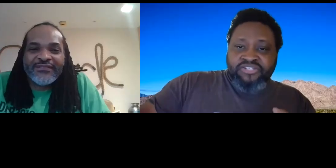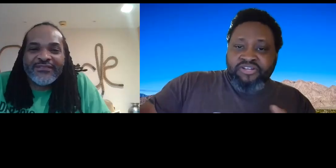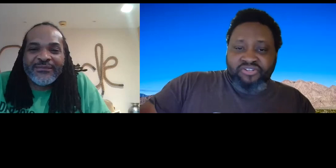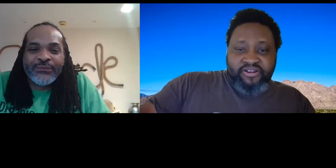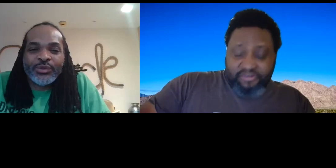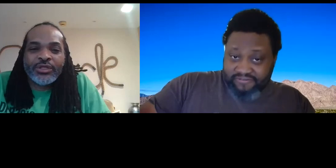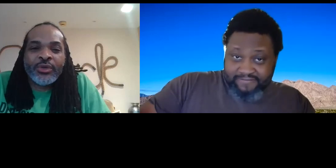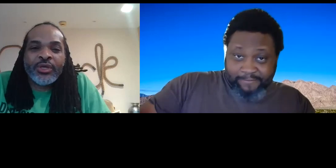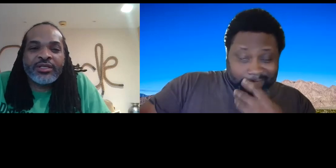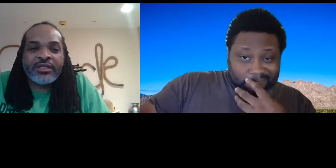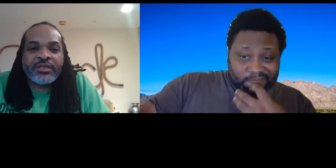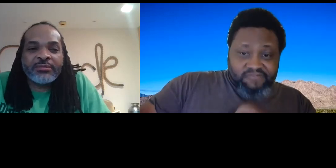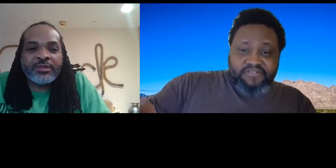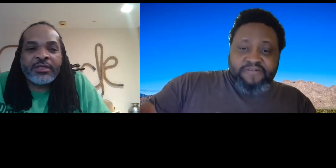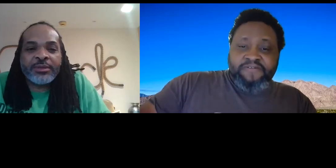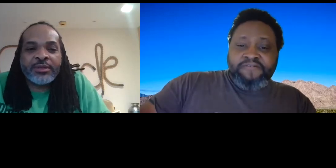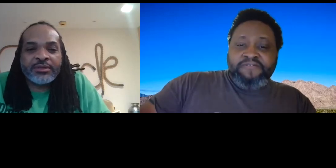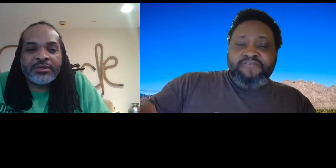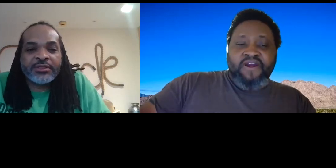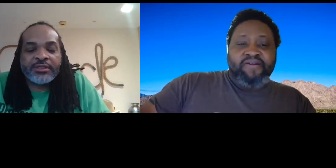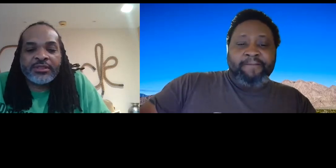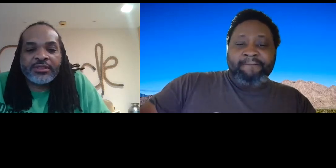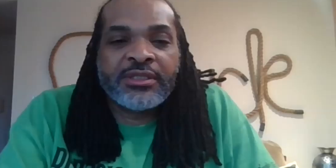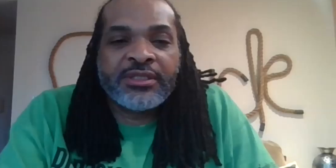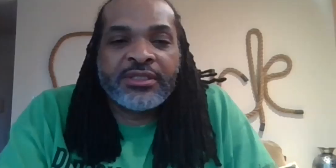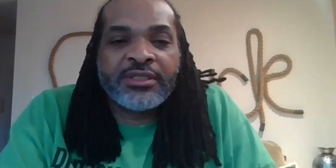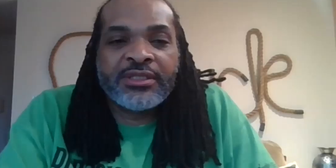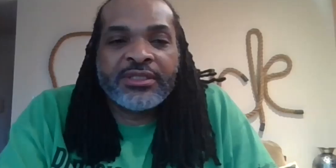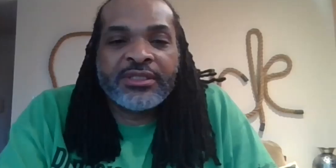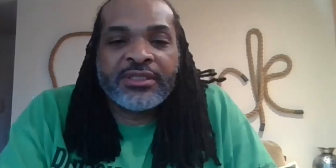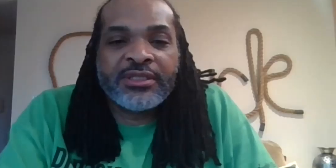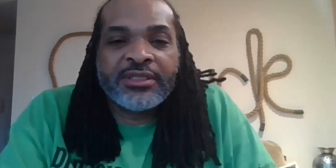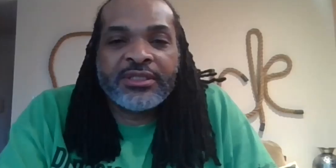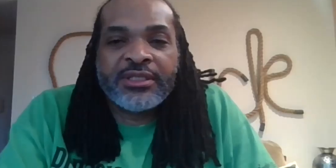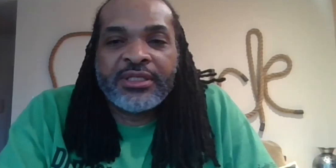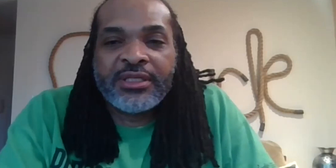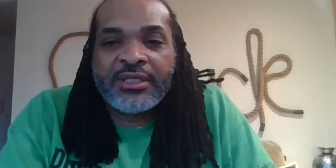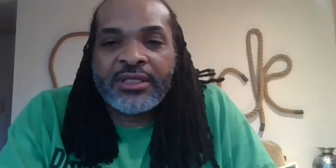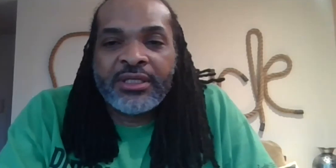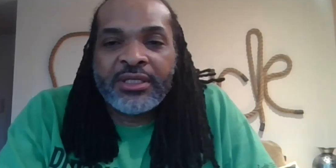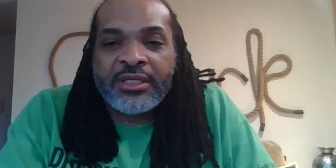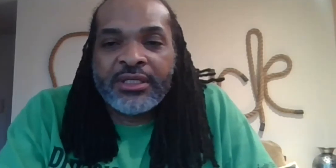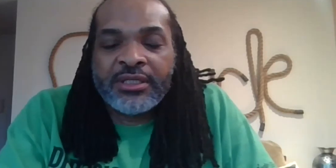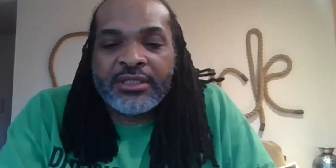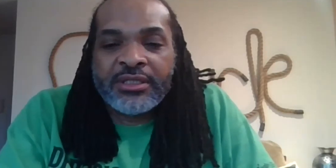Chuck, I'll talk to you later. Okay, take care. Thanks, man. All right. We're good.